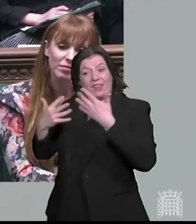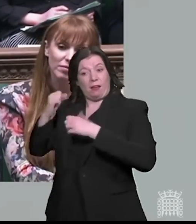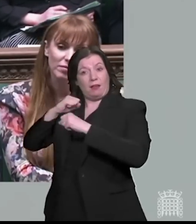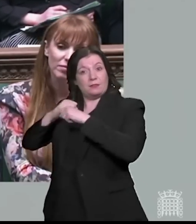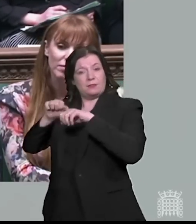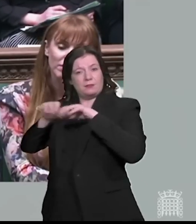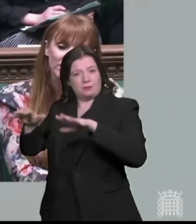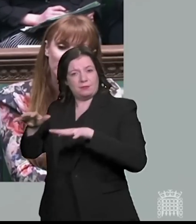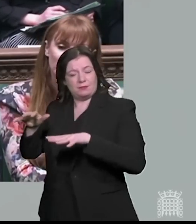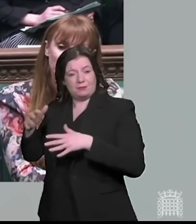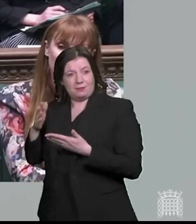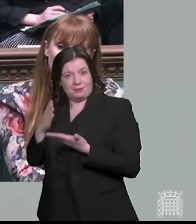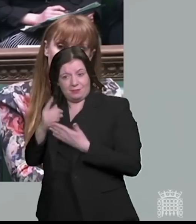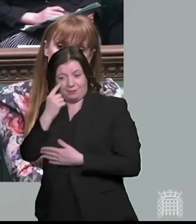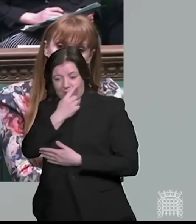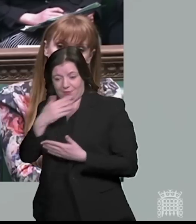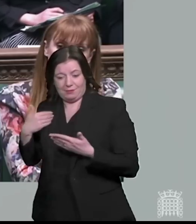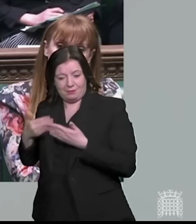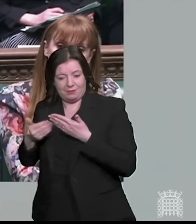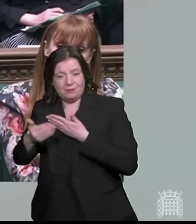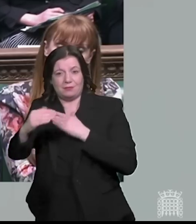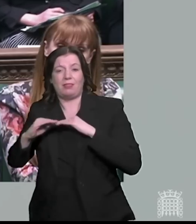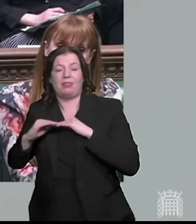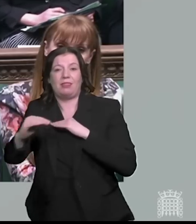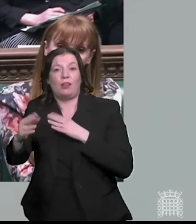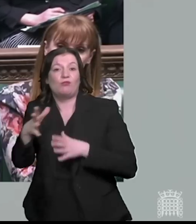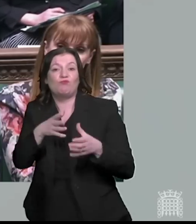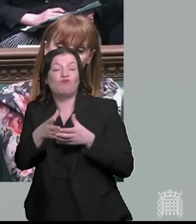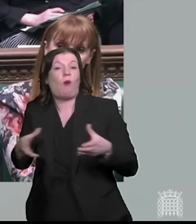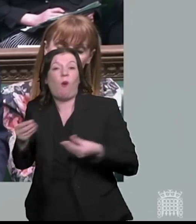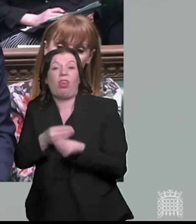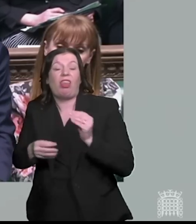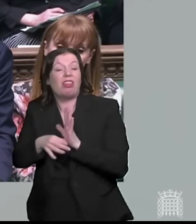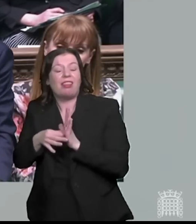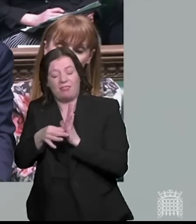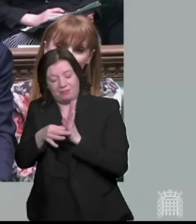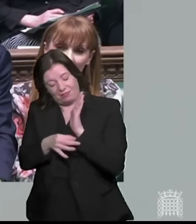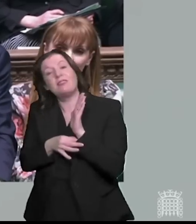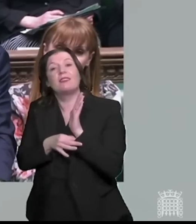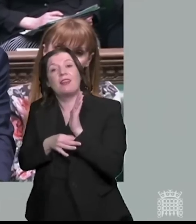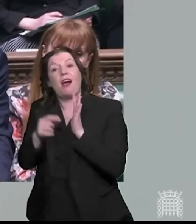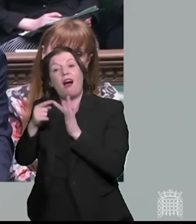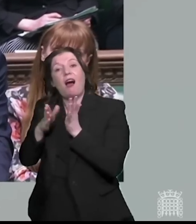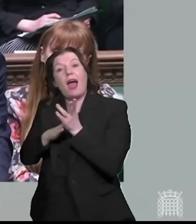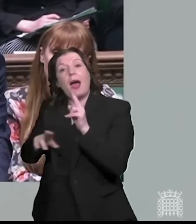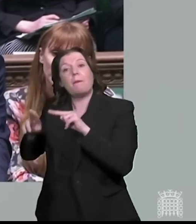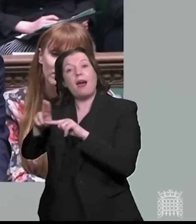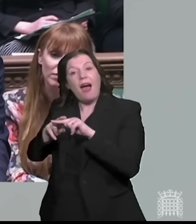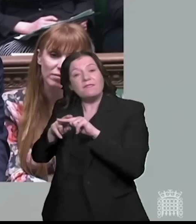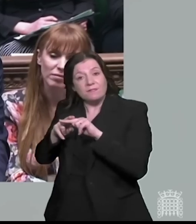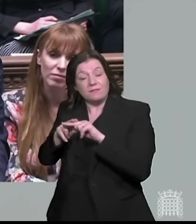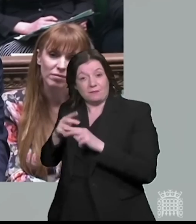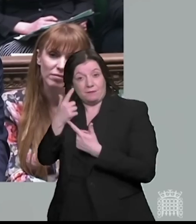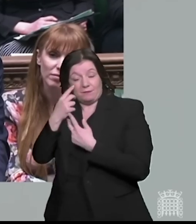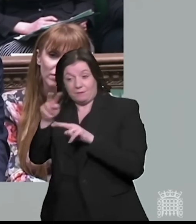A year of stagnation, growth non-existent. According to the IMF, the worst performing country